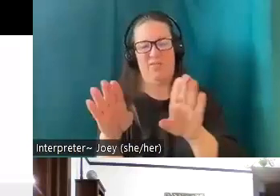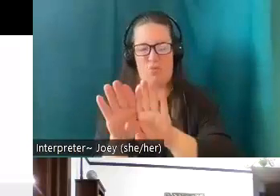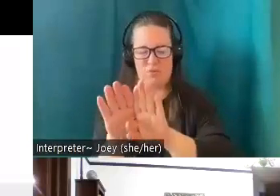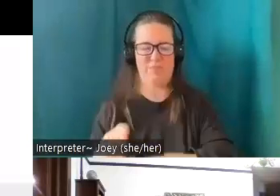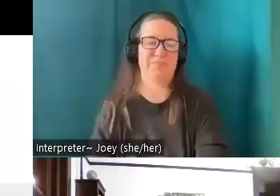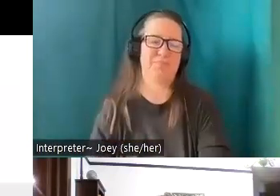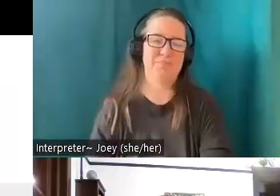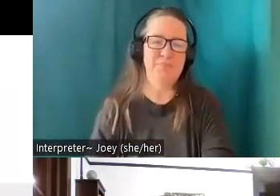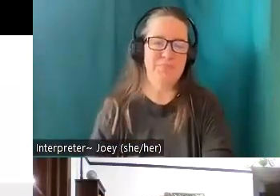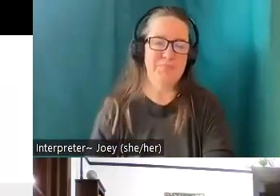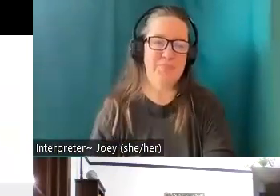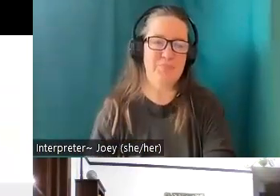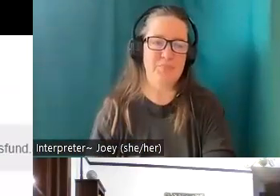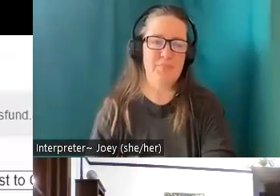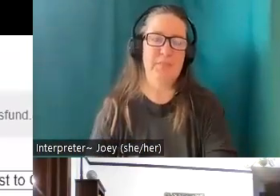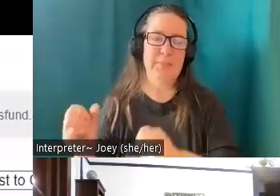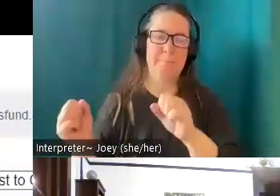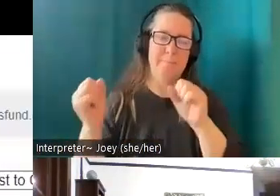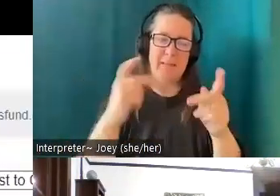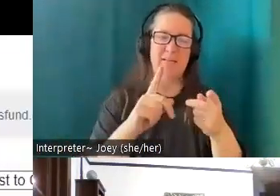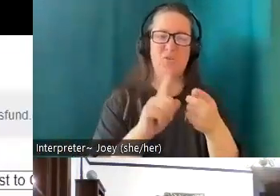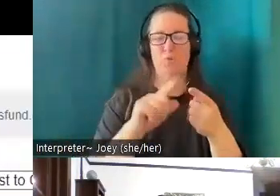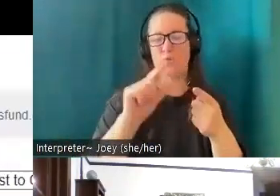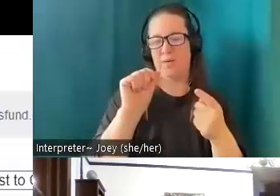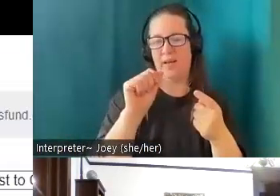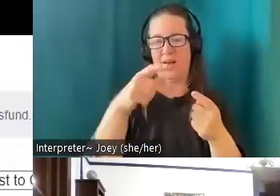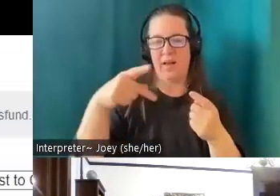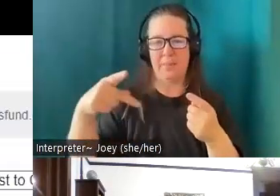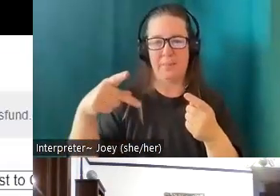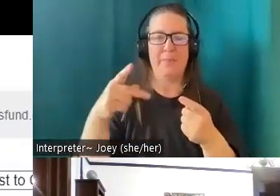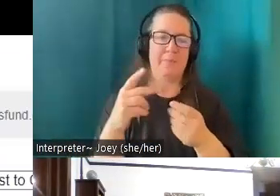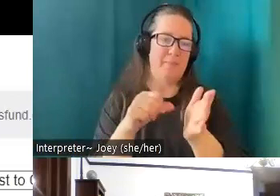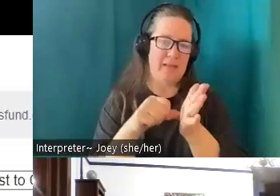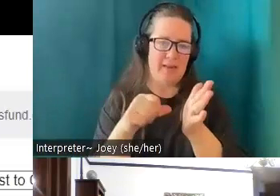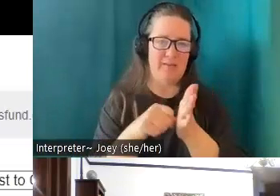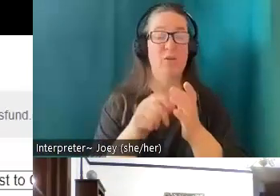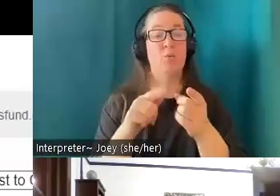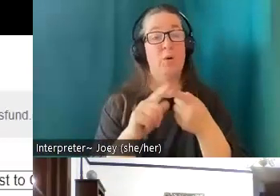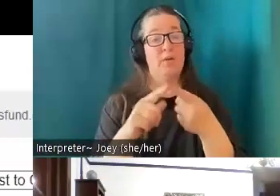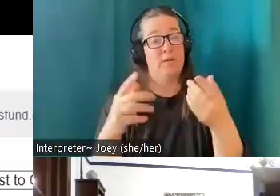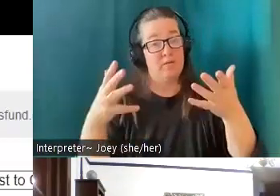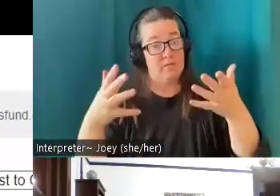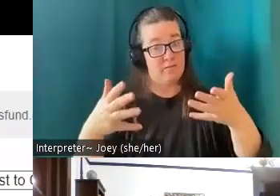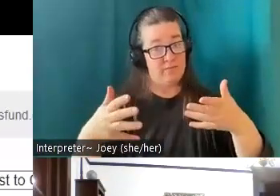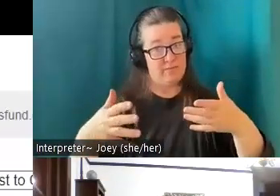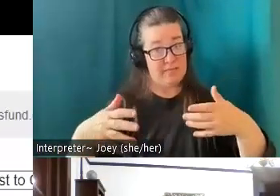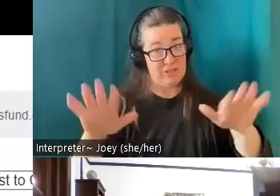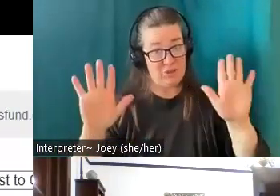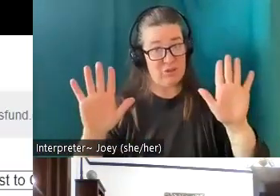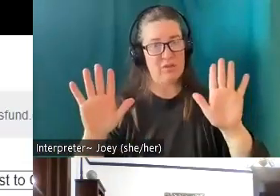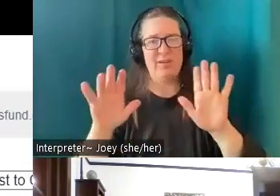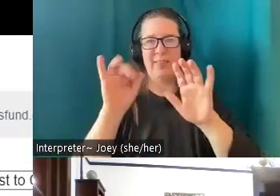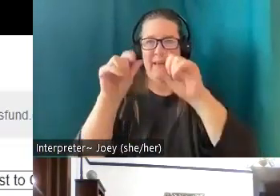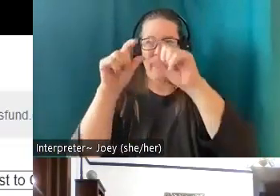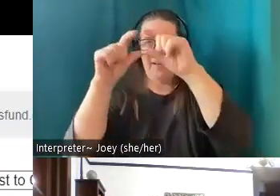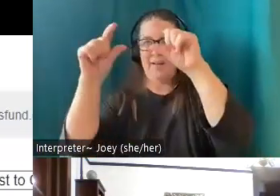And this will take me back to my application page. Once you have successfully filled out all these forms, the Submit button will turn green. You'll have